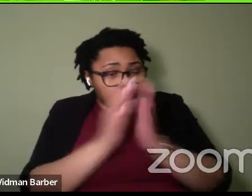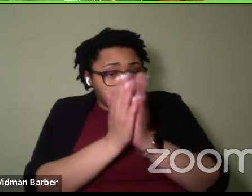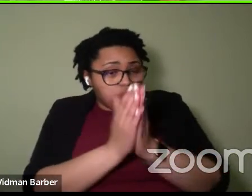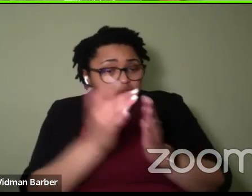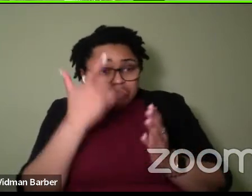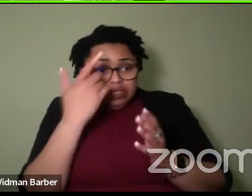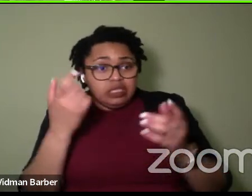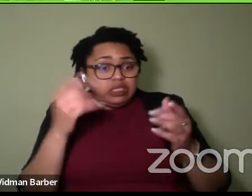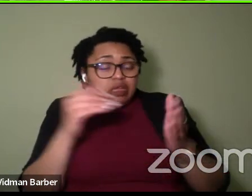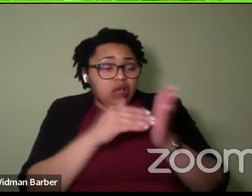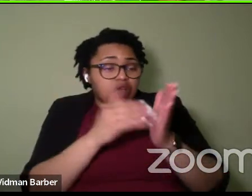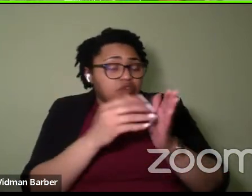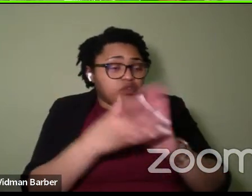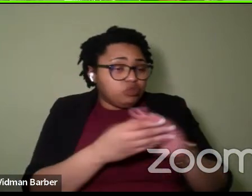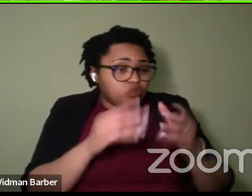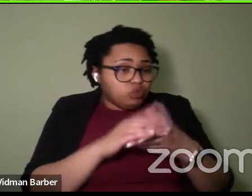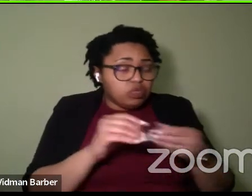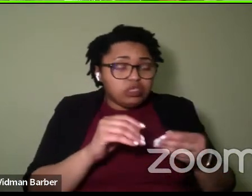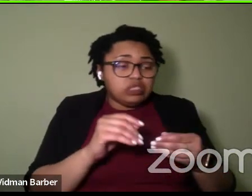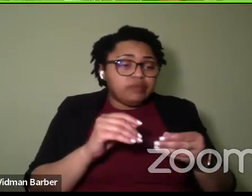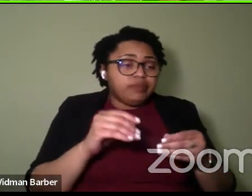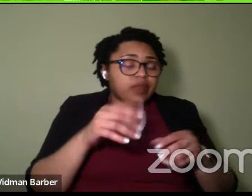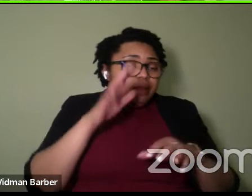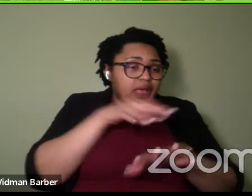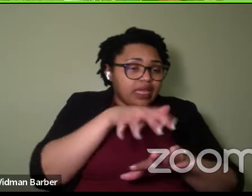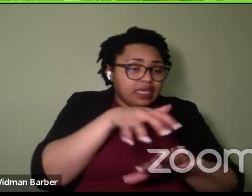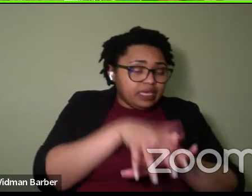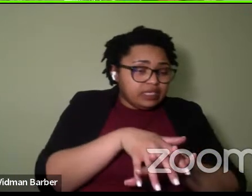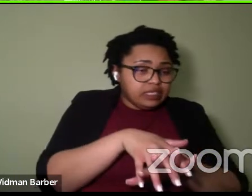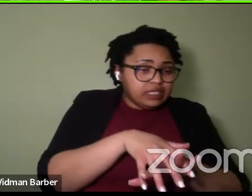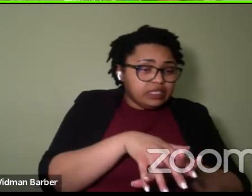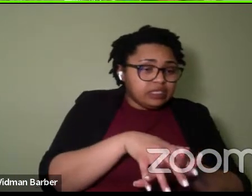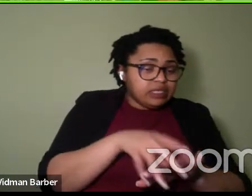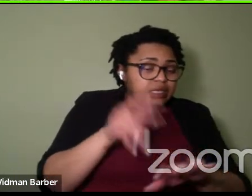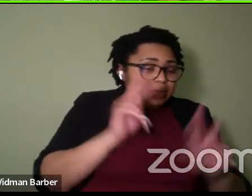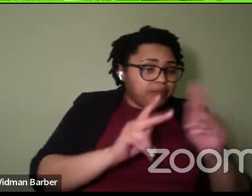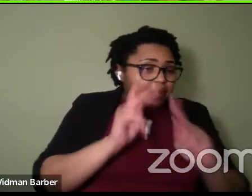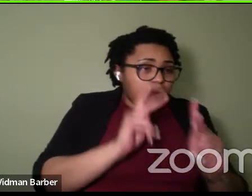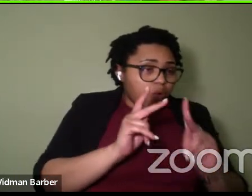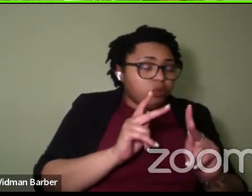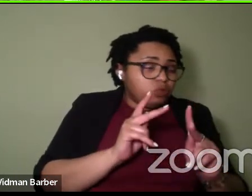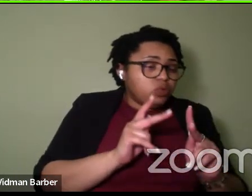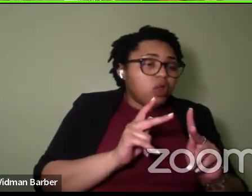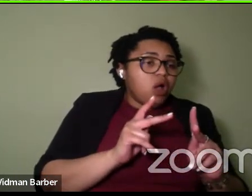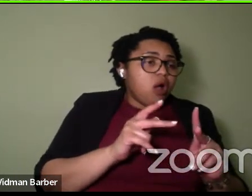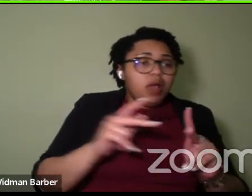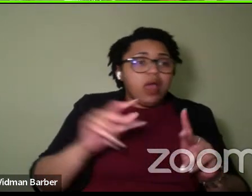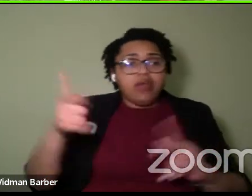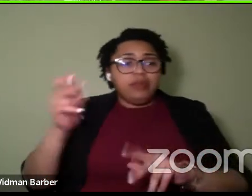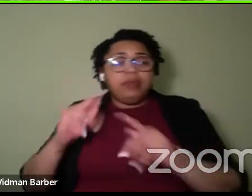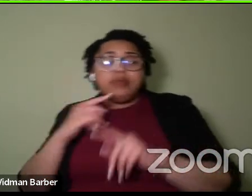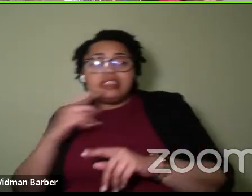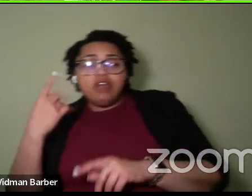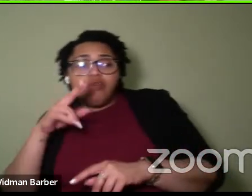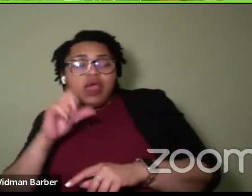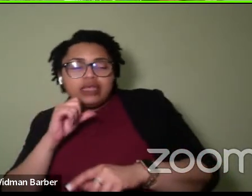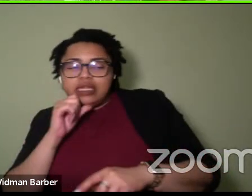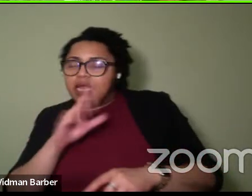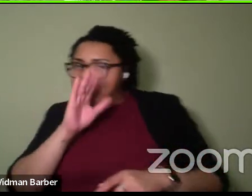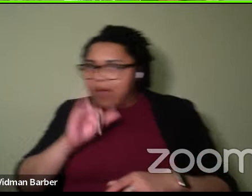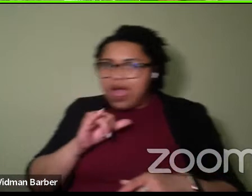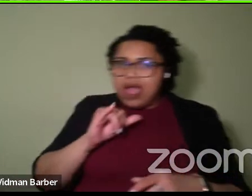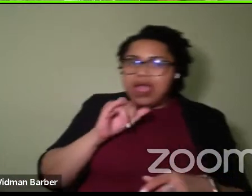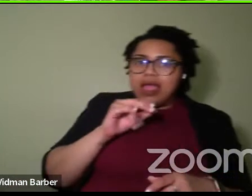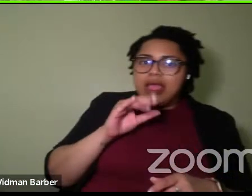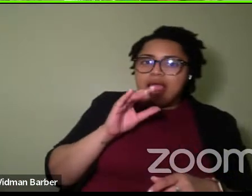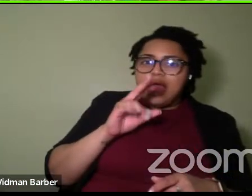peoples are told for us and not by us. I think it's crucial that within the environmental sciences, we call out this settler way of thinking